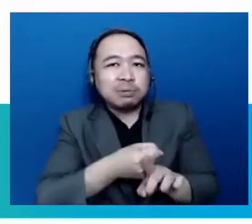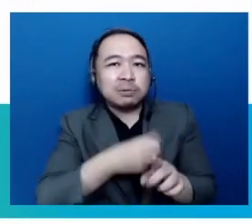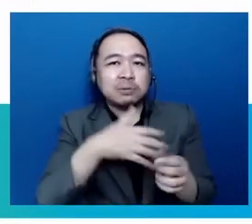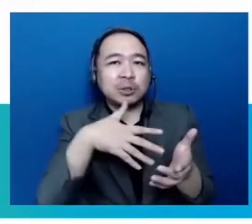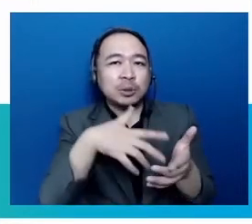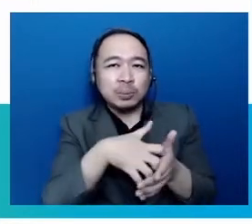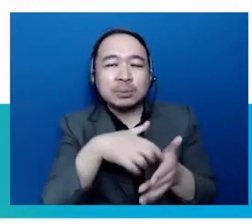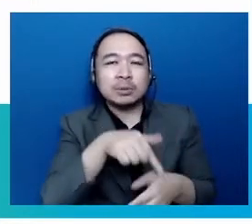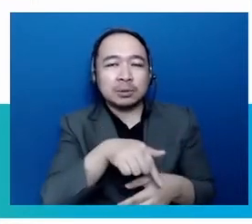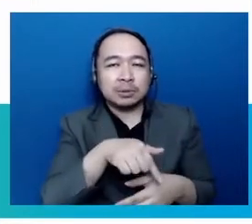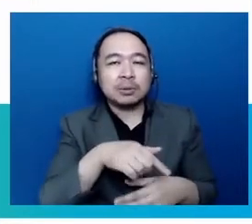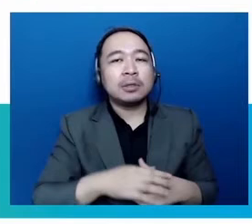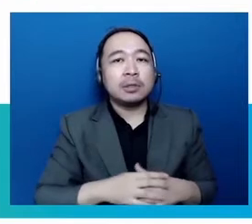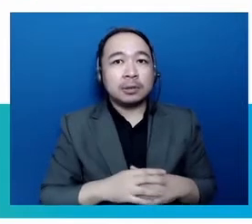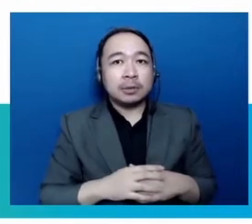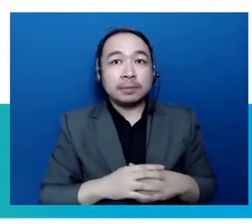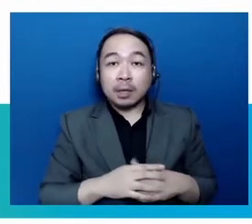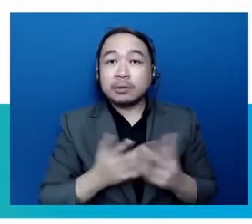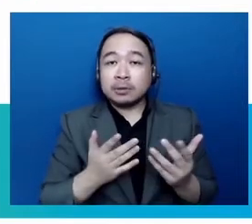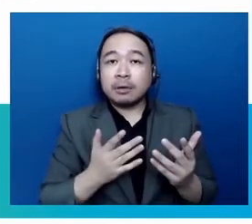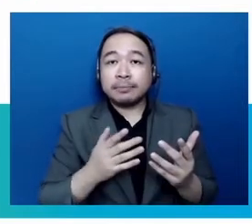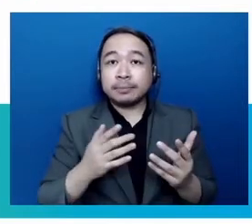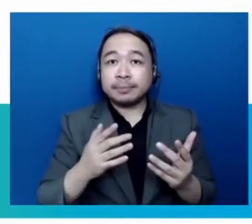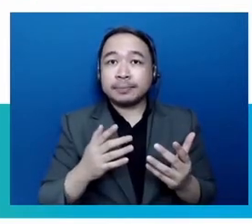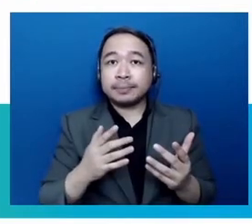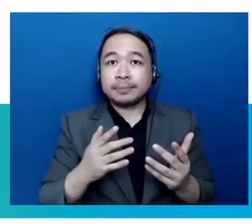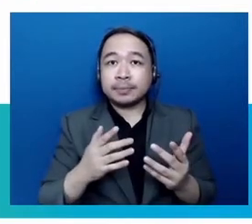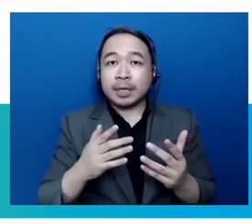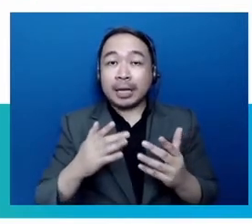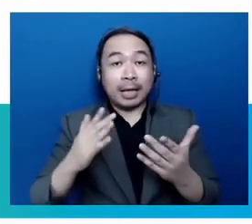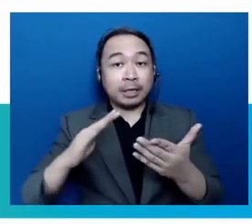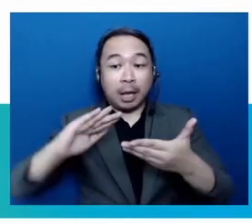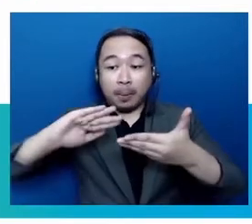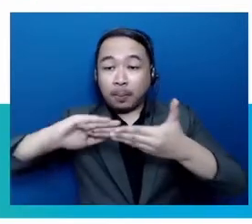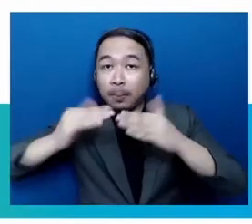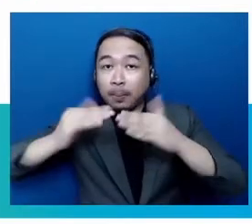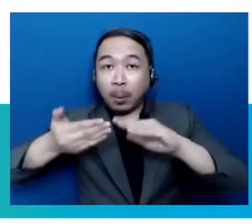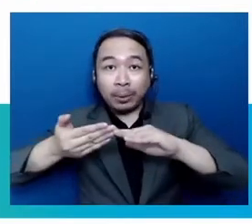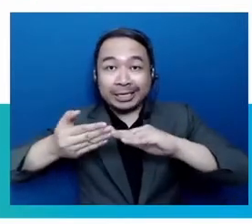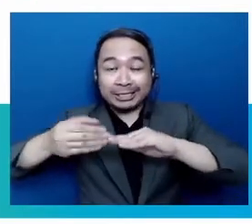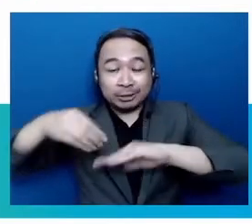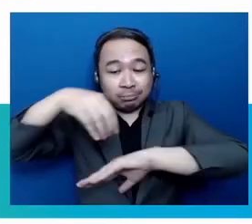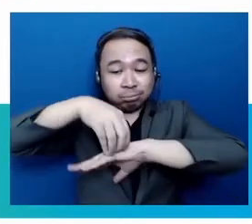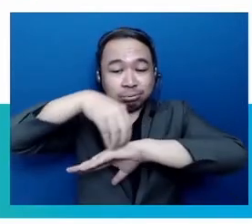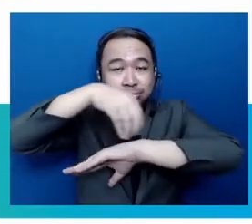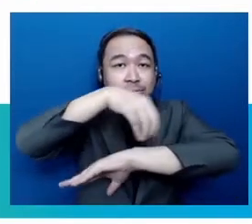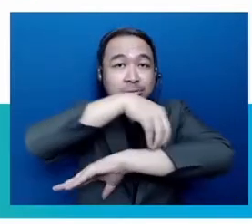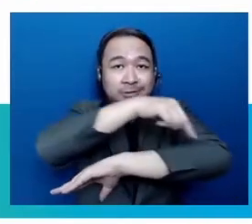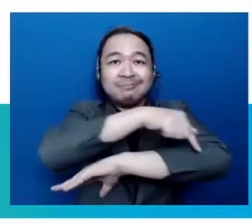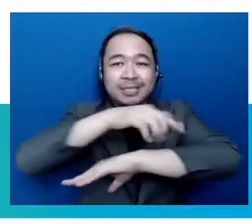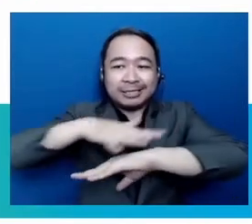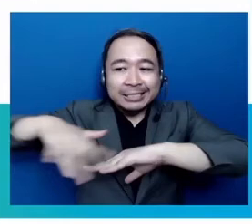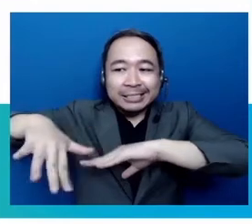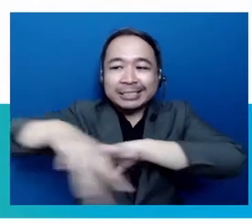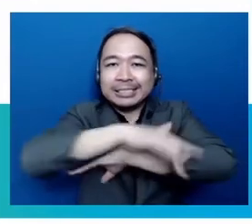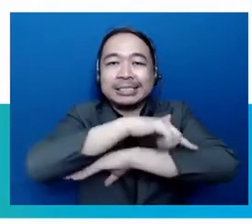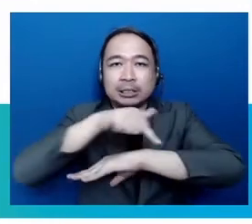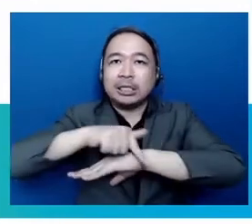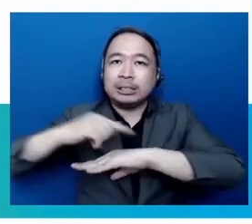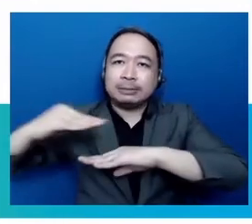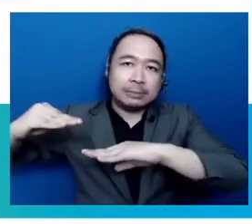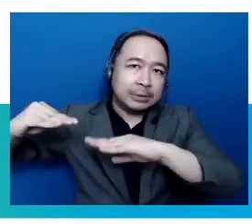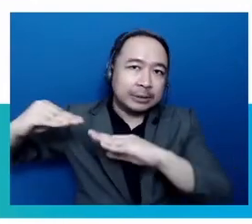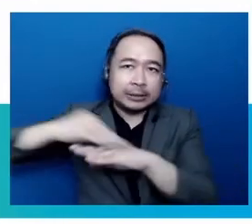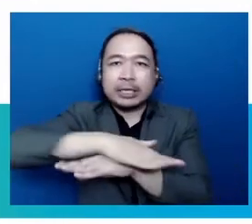they are hit hard, then we know that coastal populations are suffering from these dire effects of COVID-19.